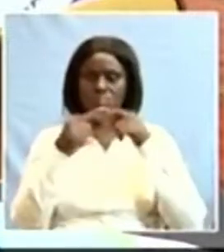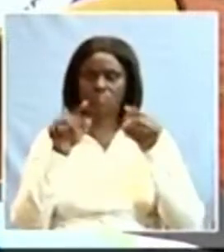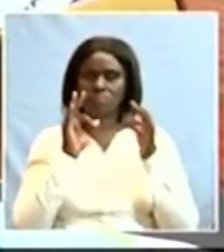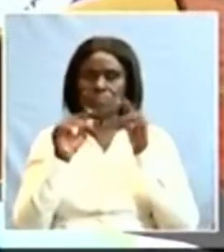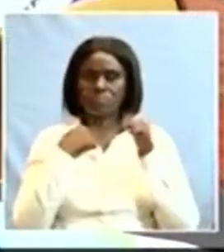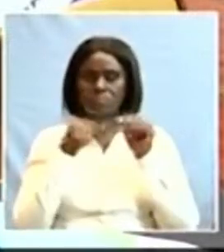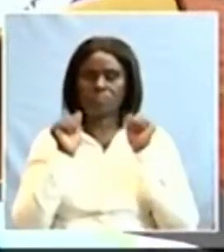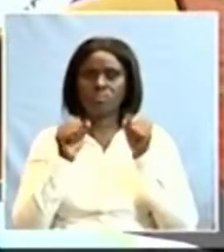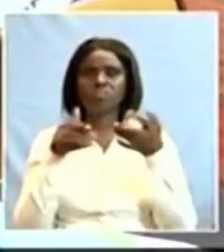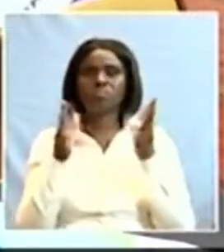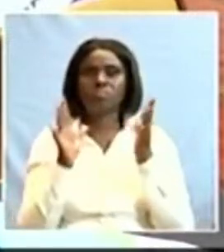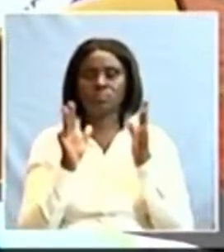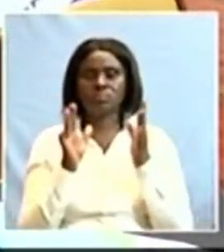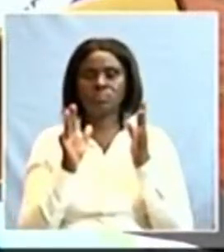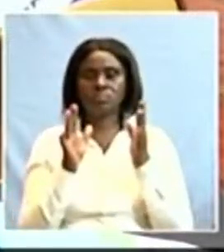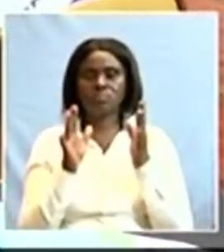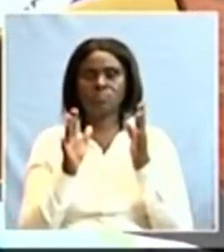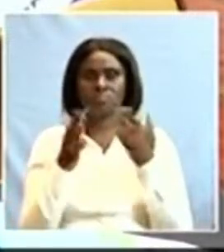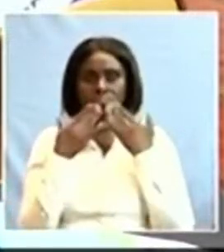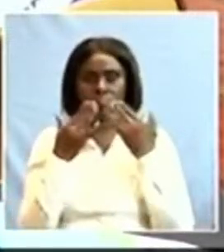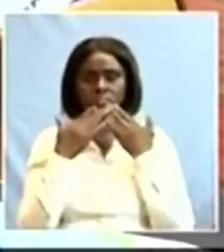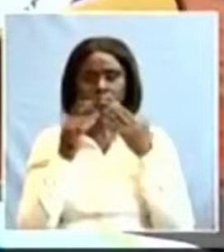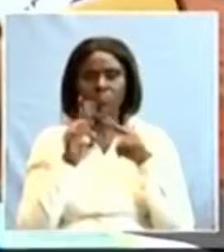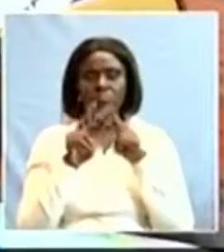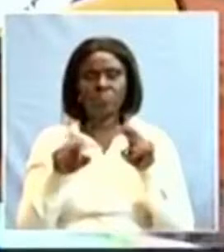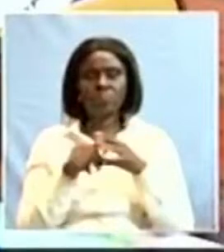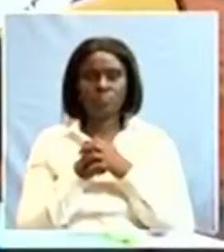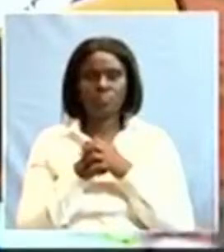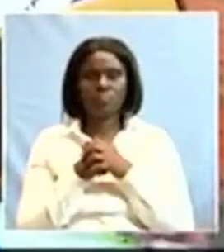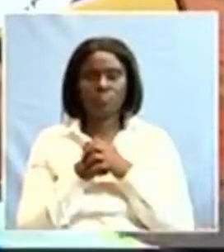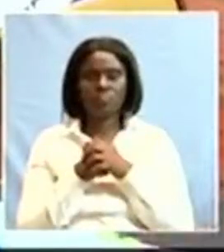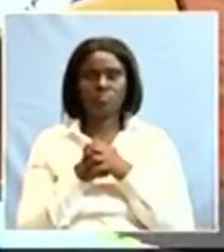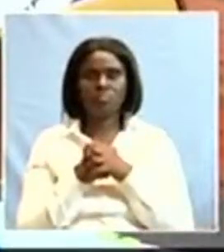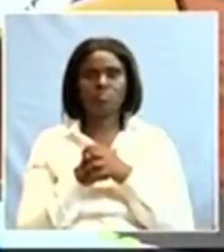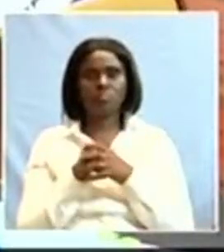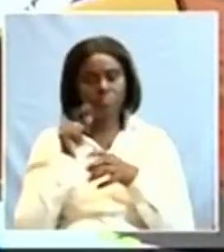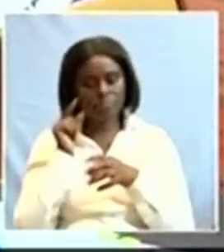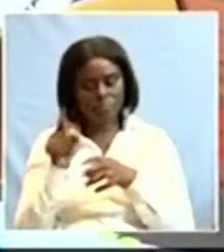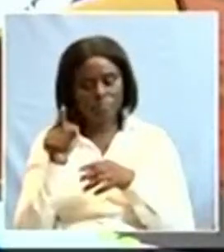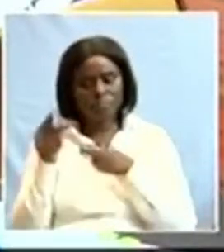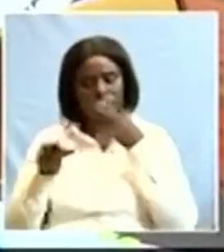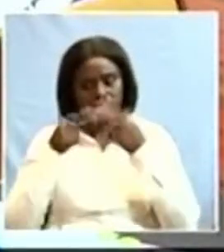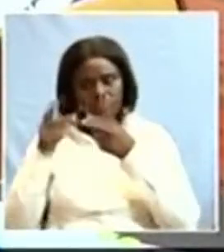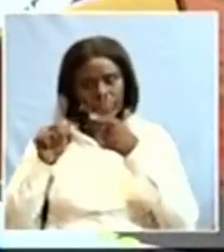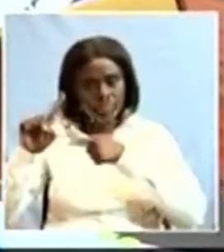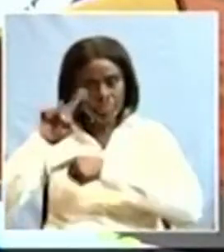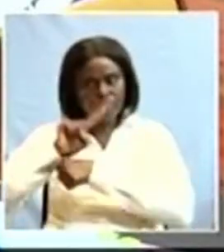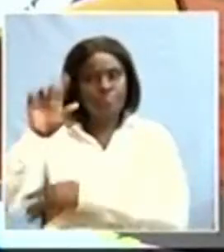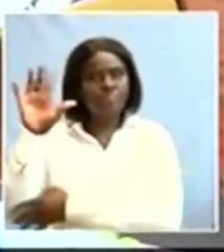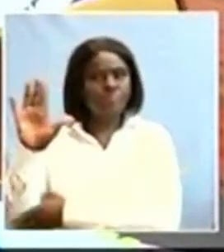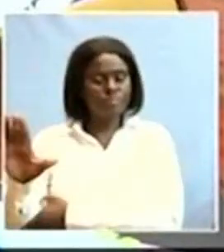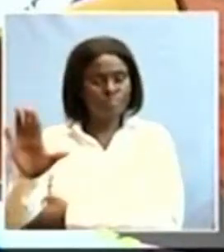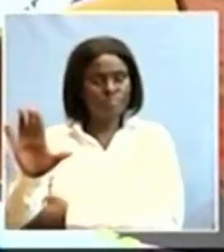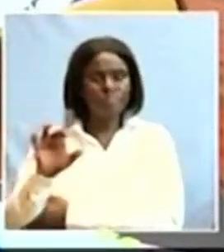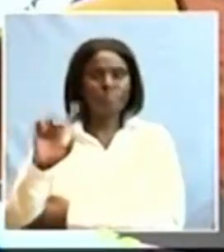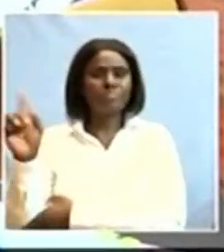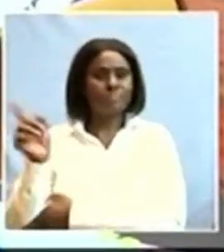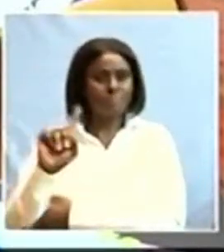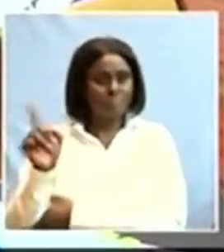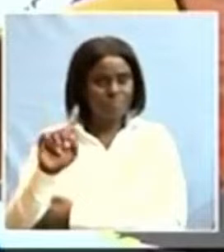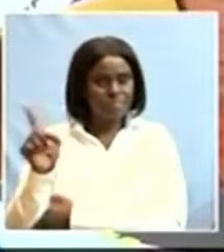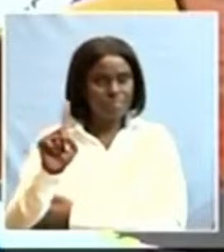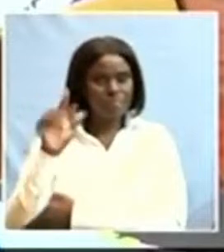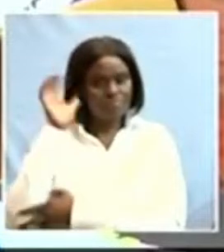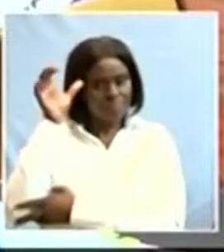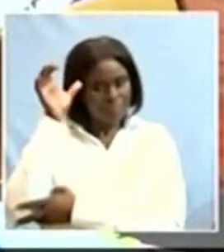allowed. Thank you, Chair. Where the hotel today is sitting is where the